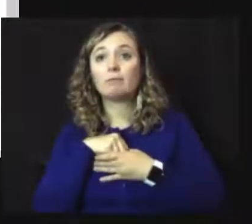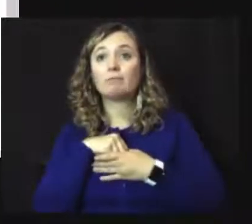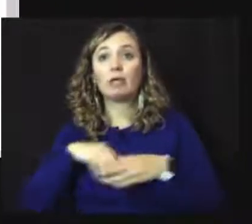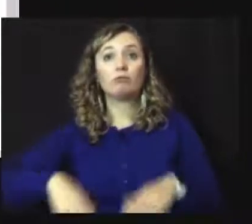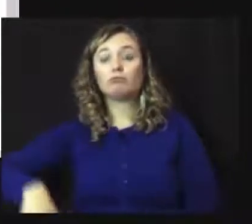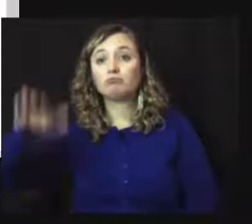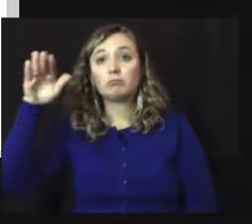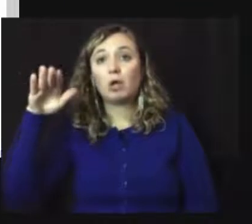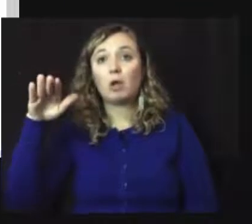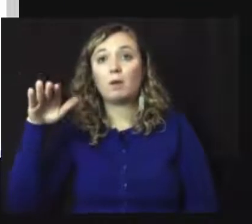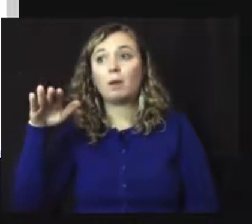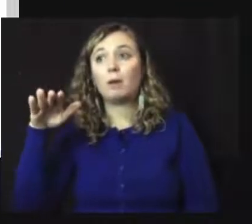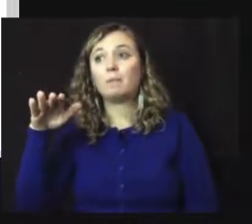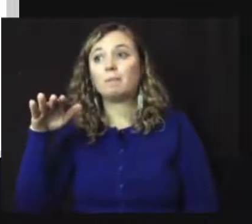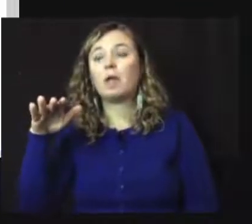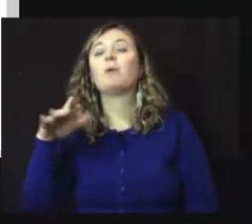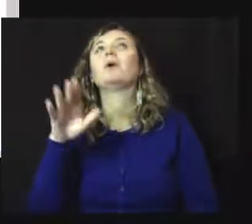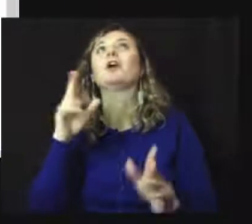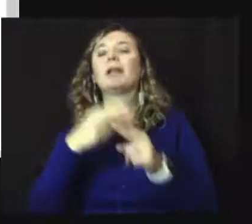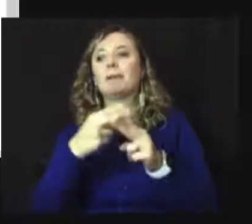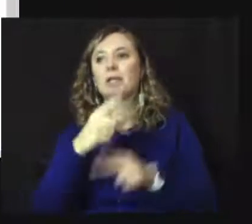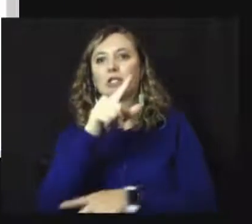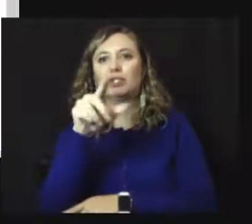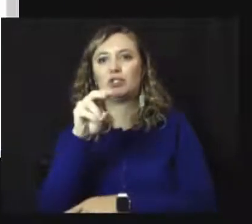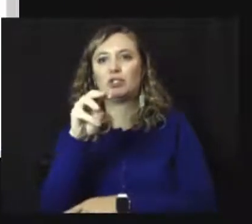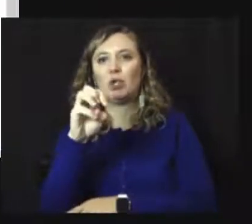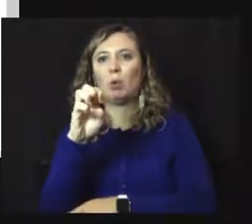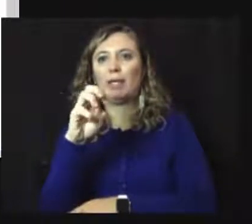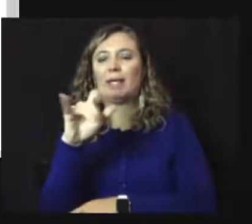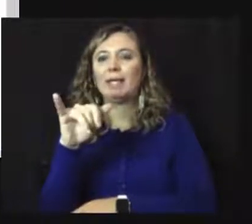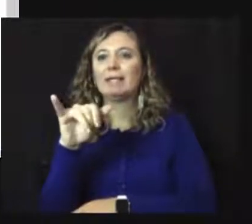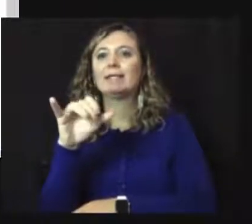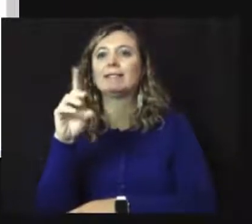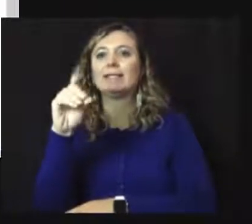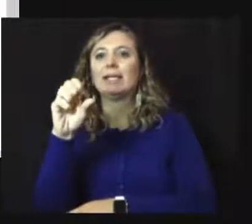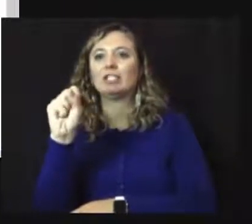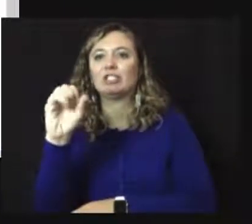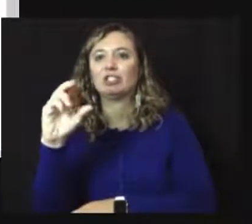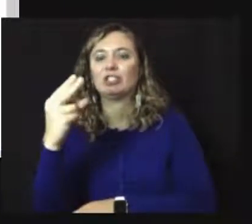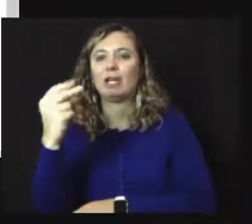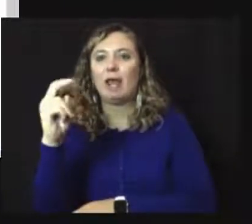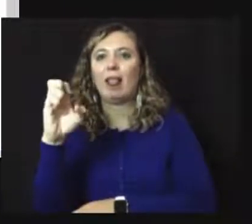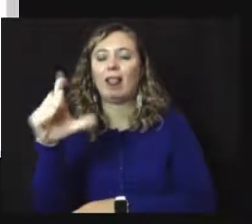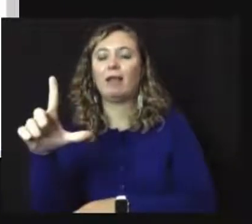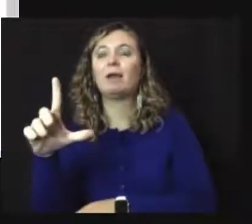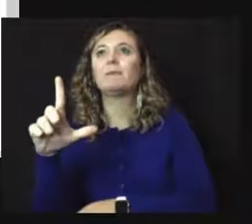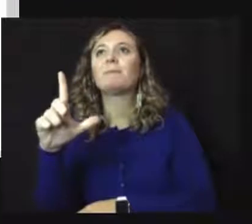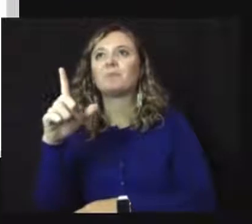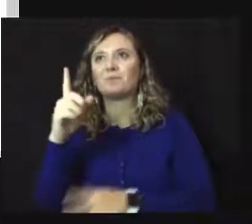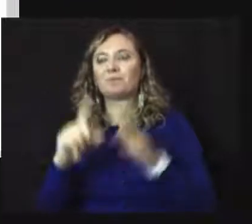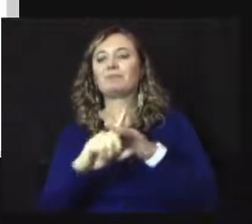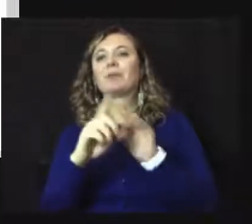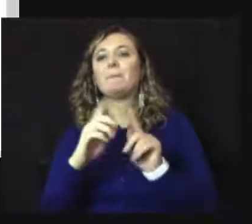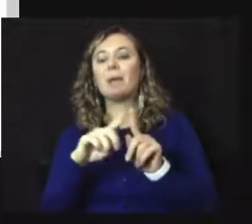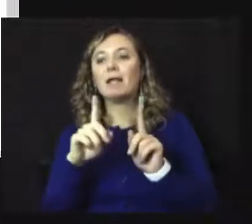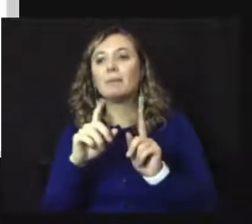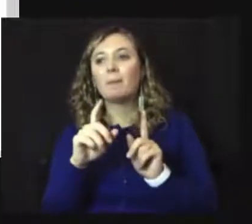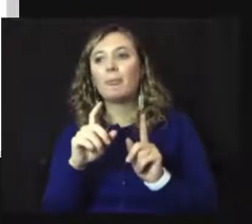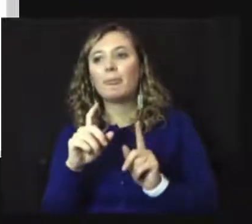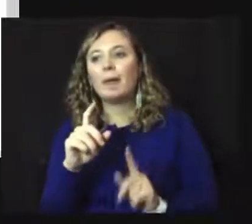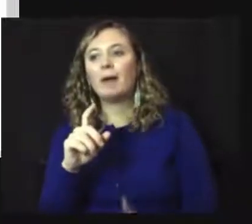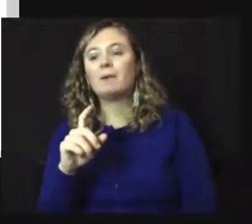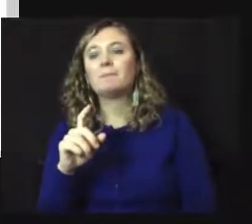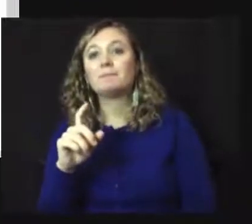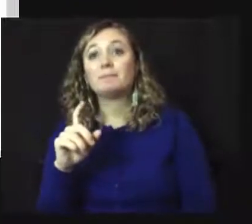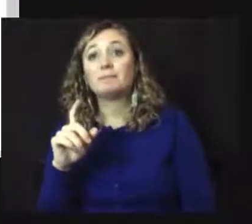that's right, Zoe Deschanel, that felt, so yeah, really speaks to those people. And I grew up the same